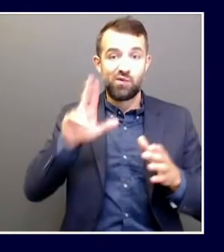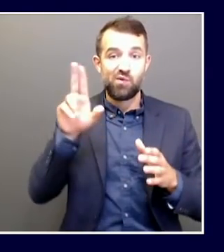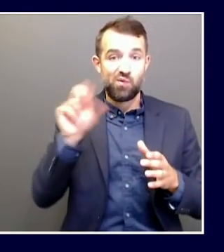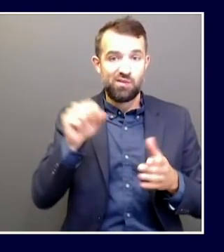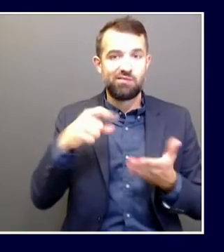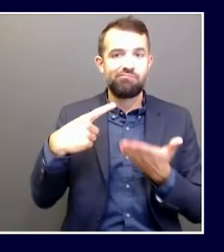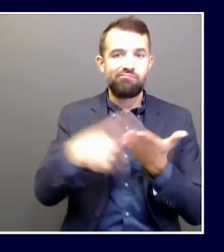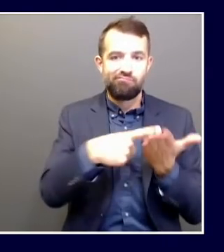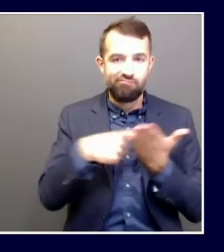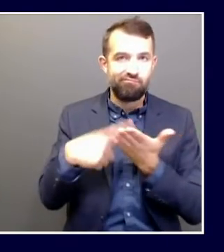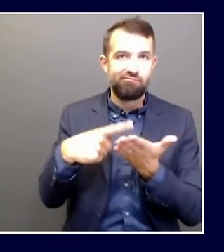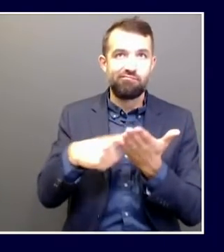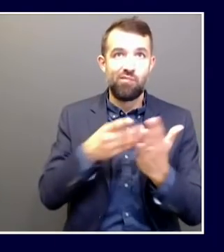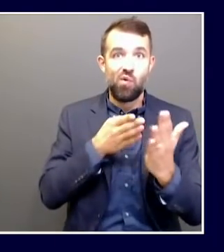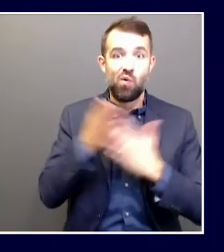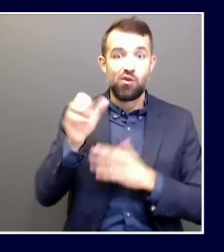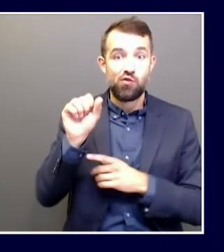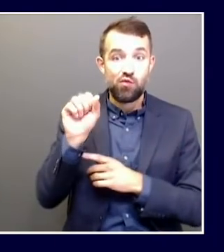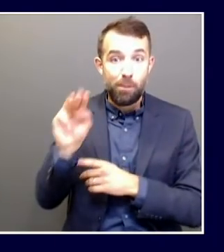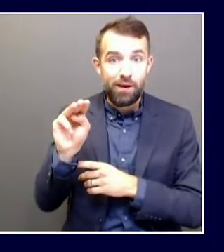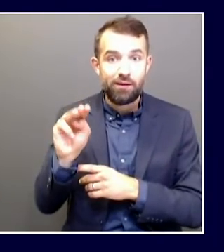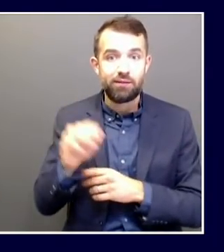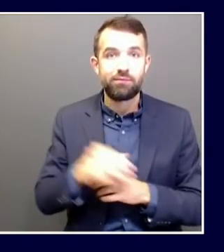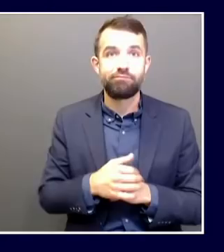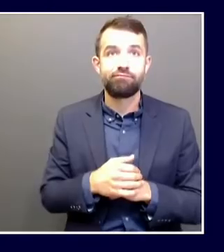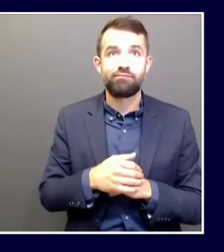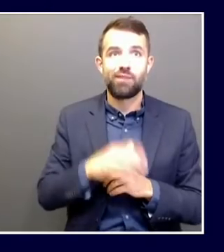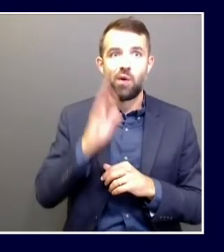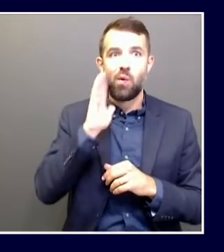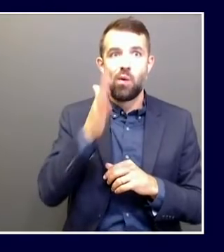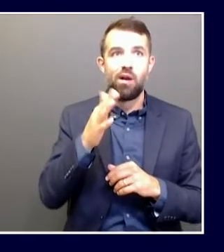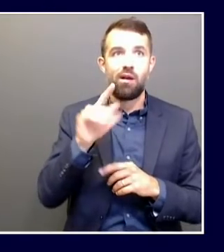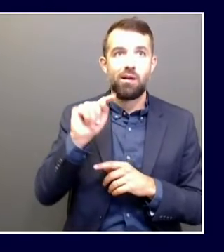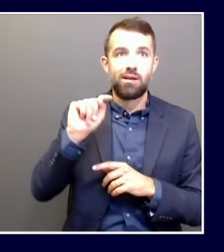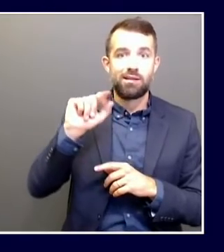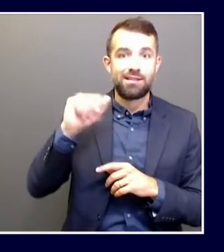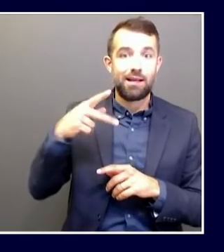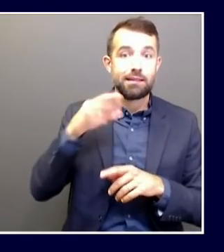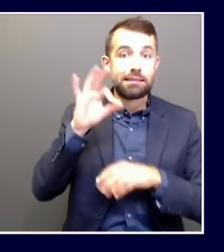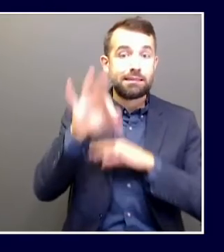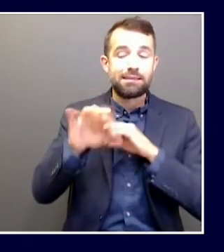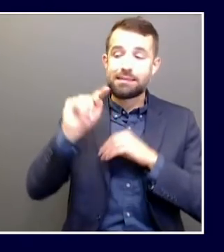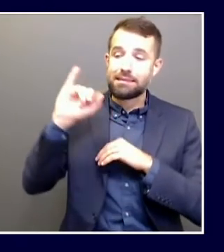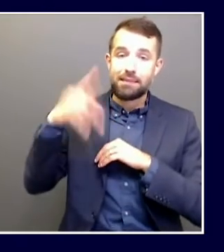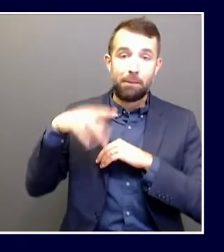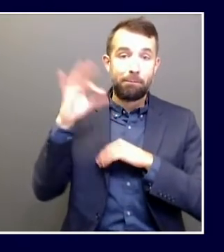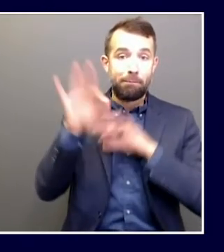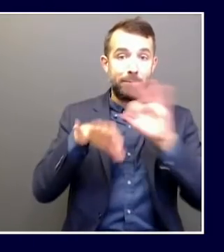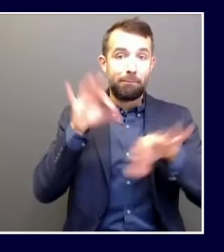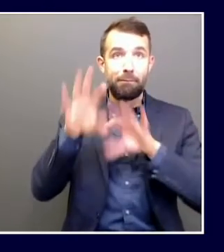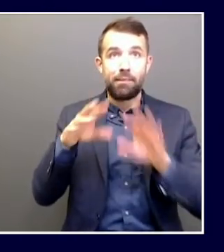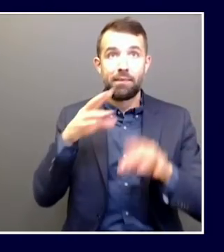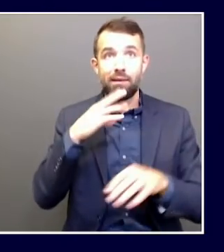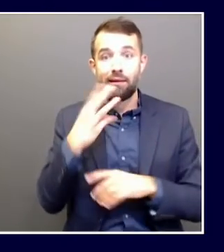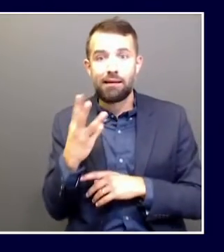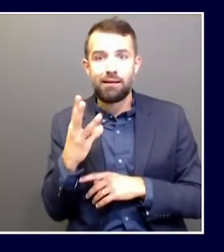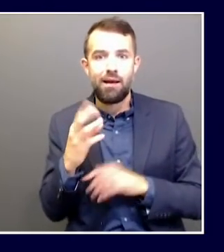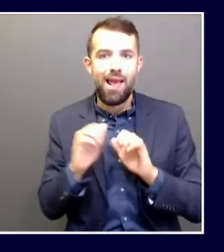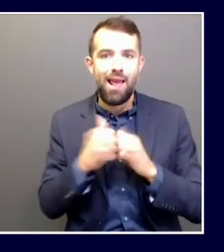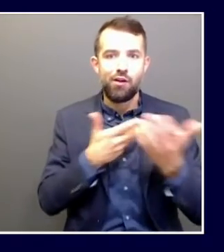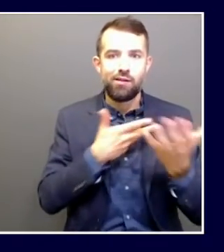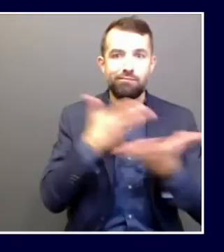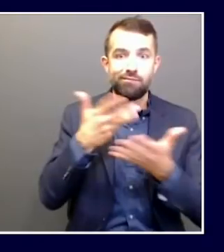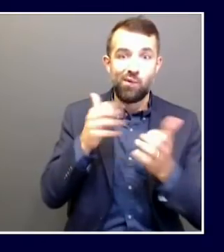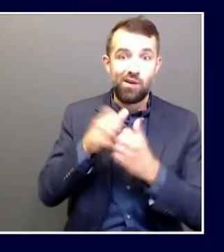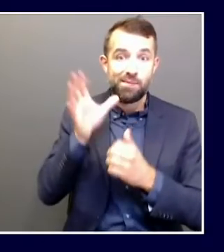equip 16-year-olds with ways to have difficult conversations with their parents around getting vaccinated. Some